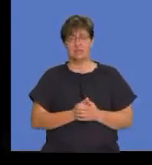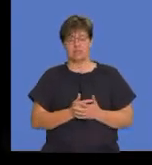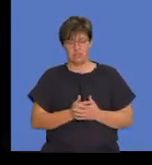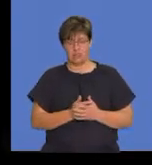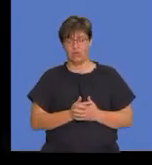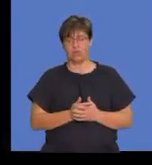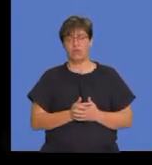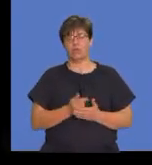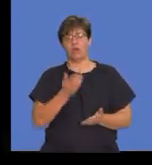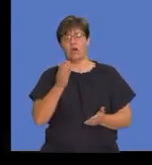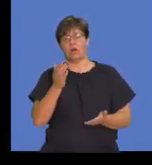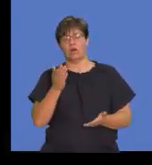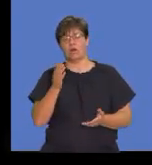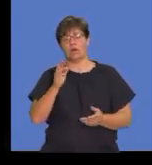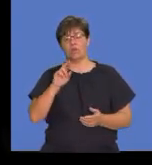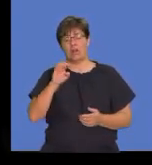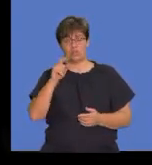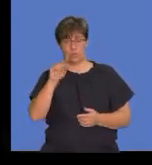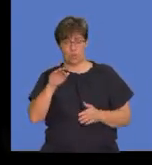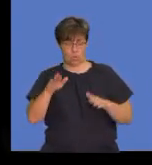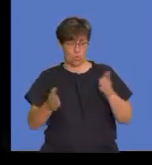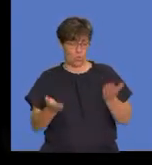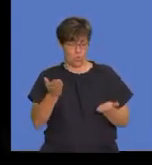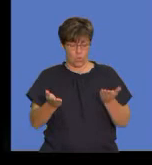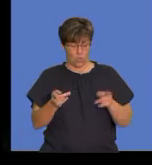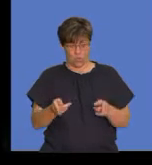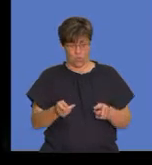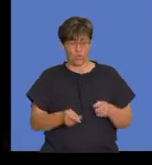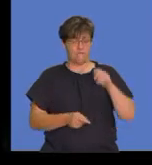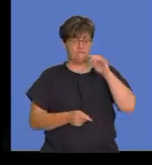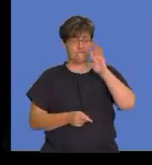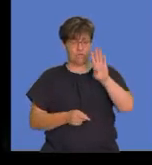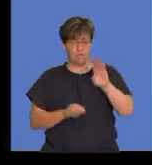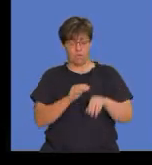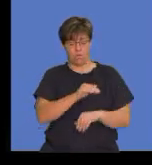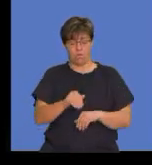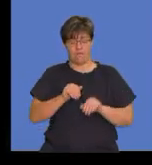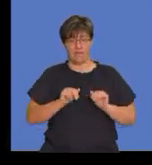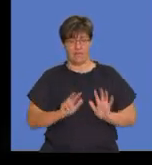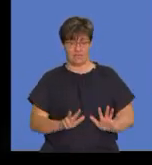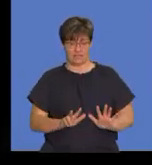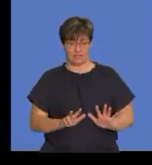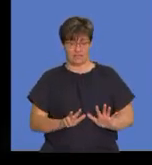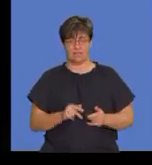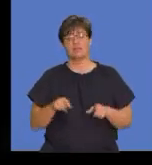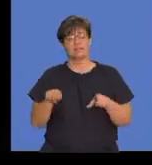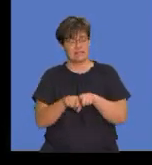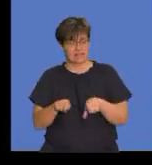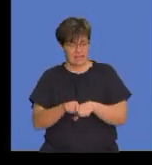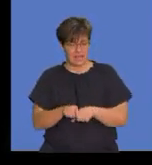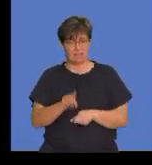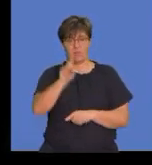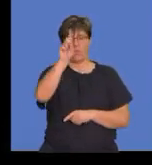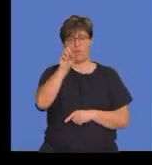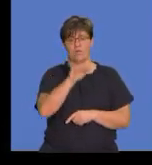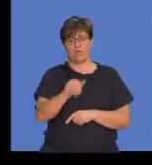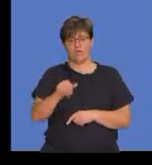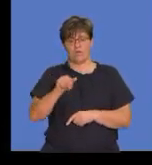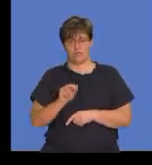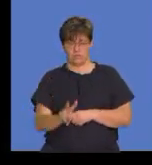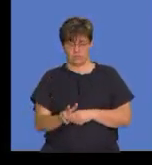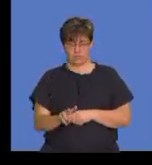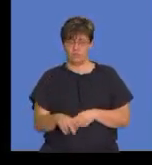here, our ratio, again, we're still looking at ratio, will be 4 over 8, which is